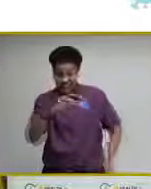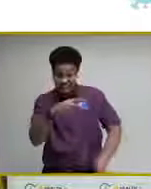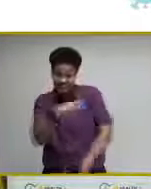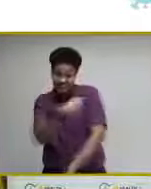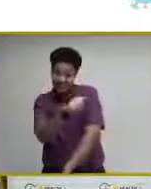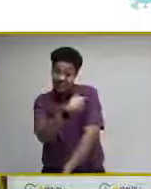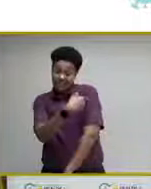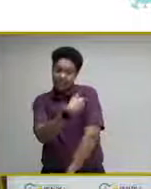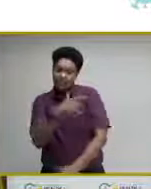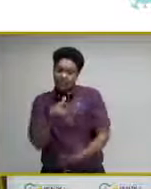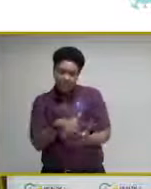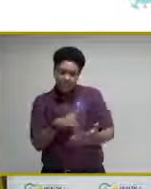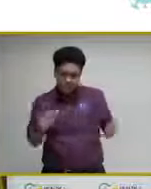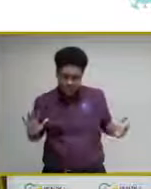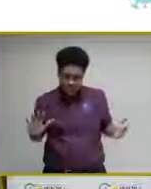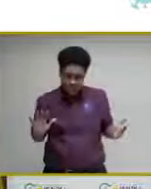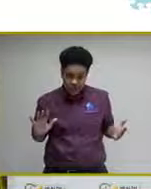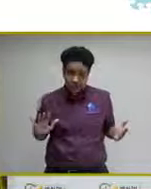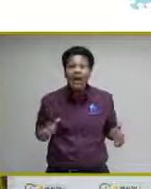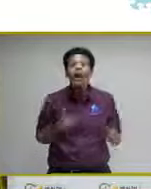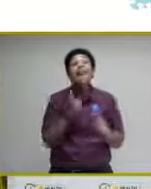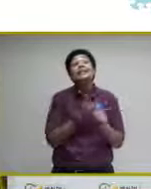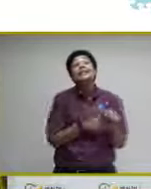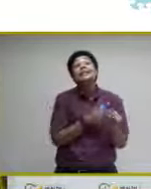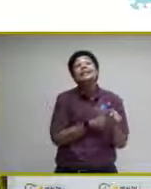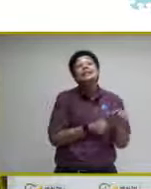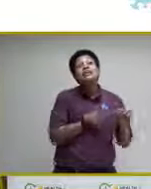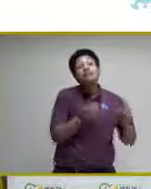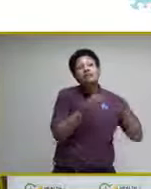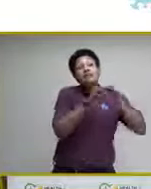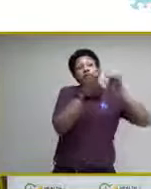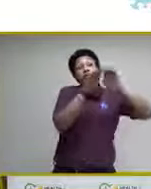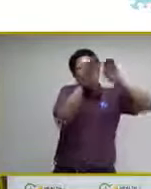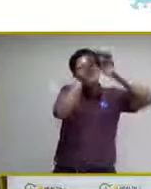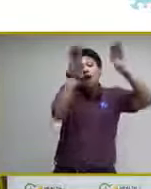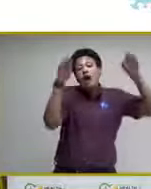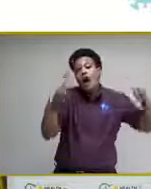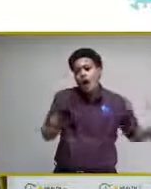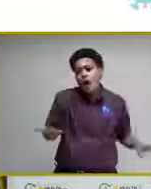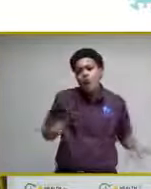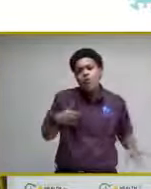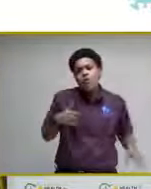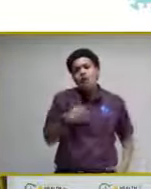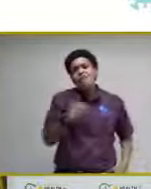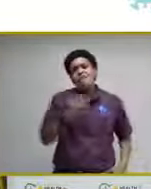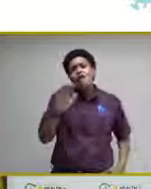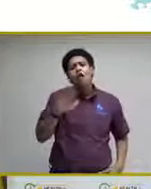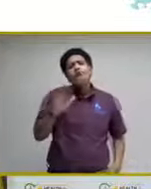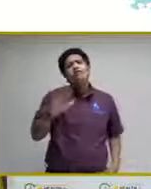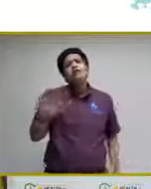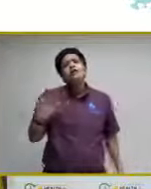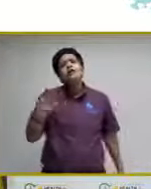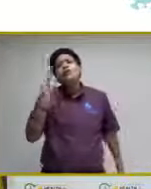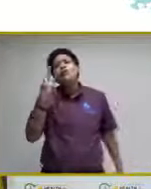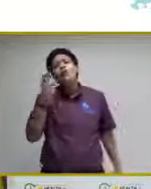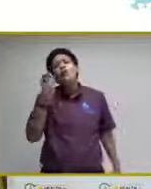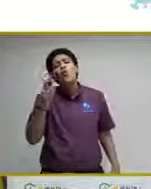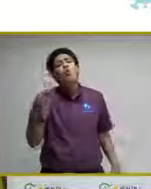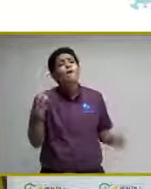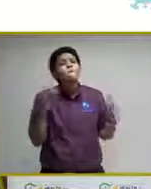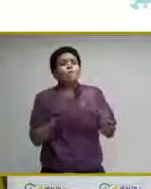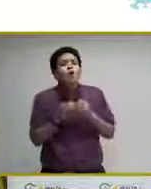vaccination centers. And at each of those vaccination centers, we have approximately 2 or